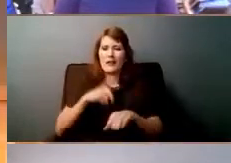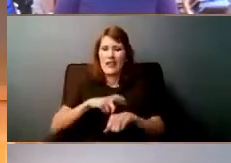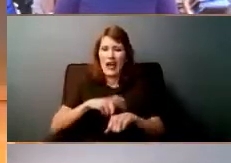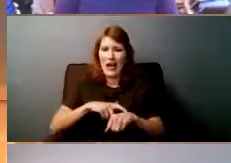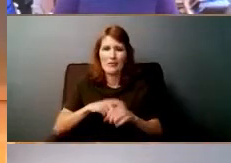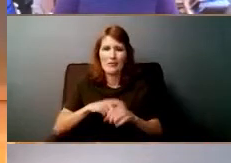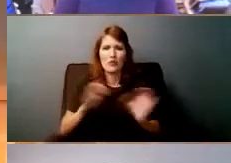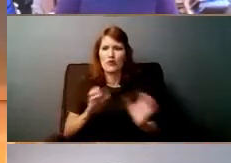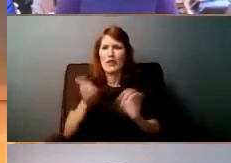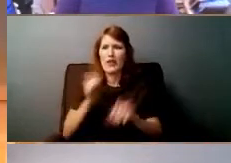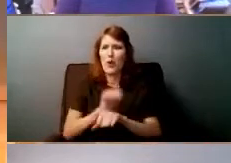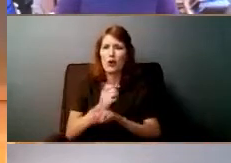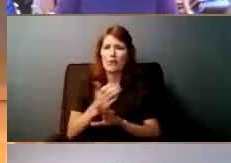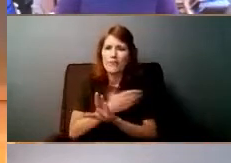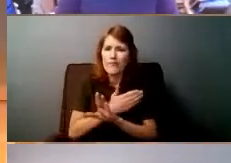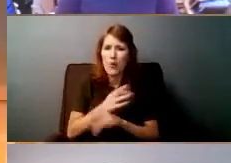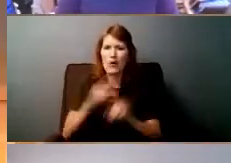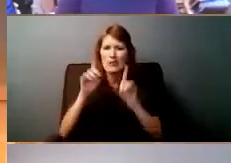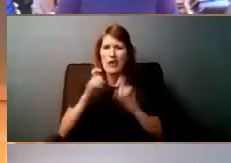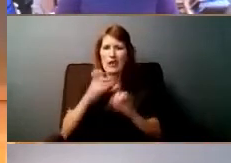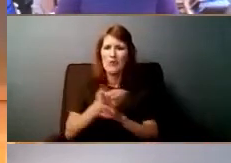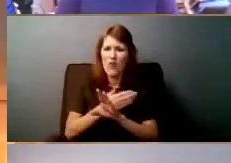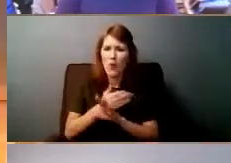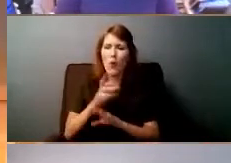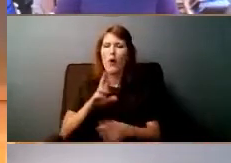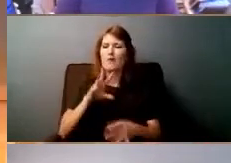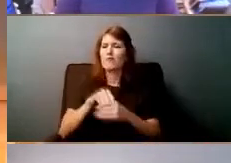pre-work, pre-testing, or pre-engagement.